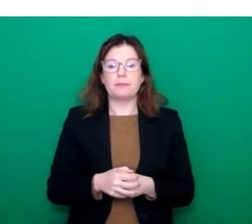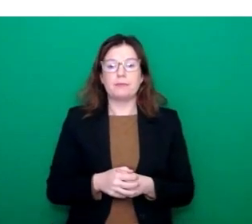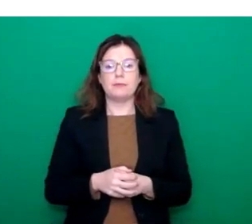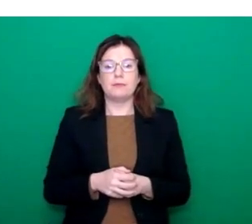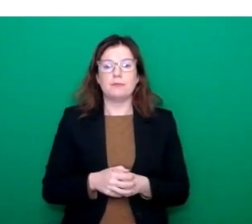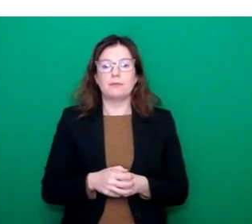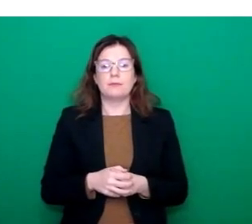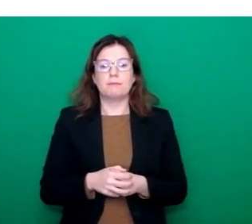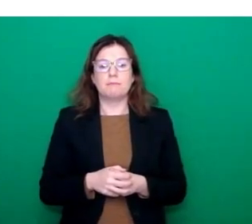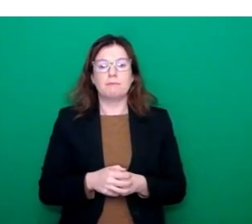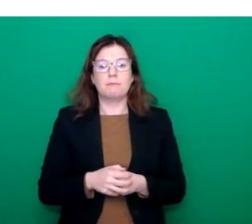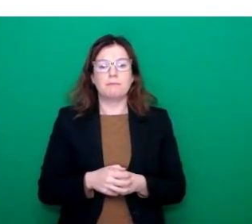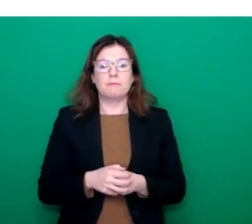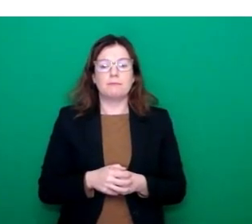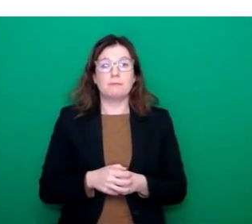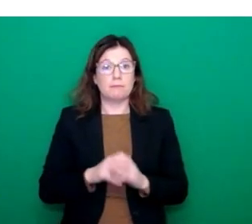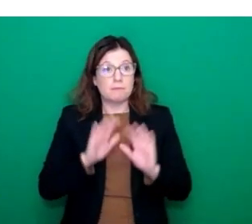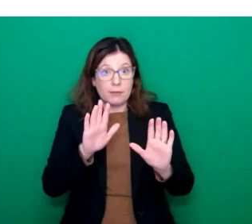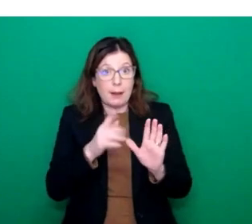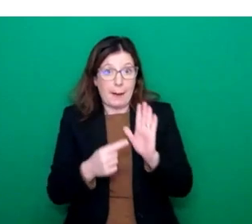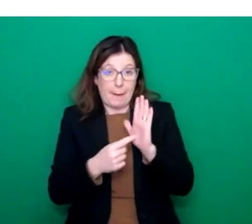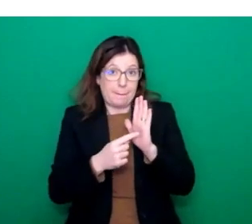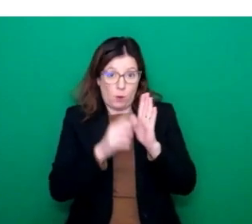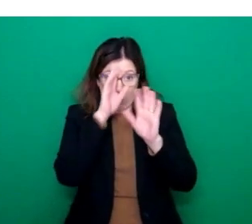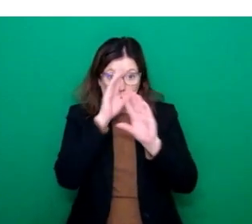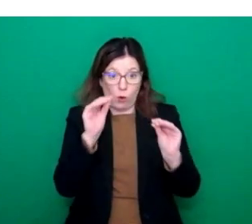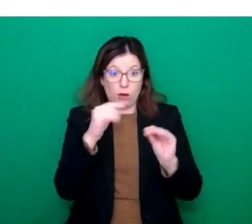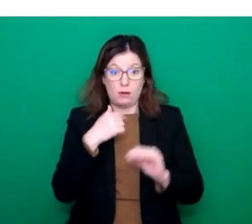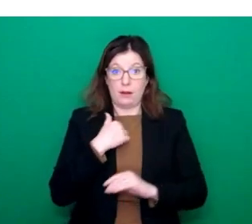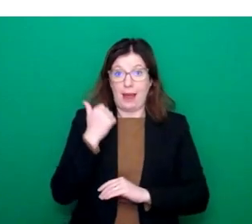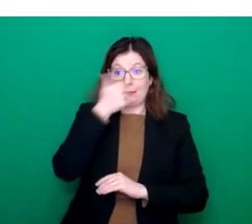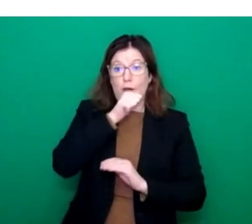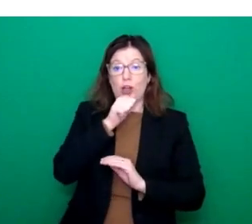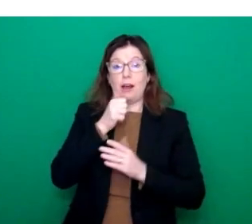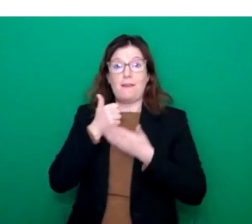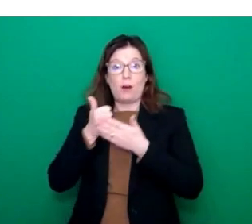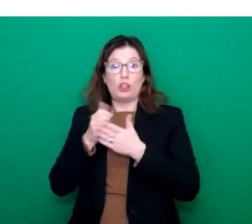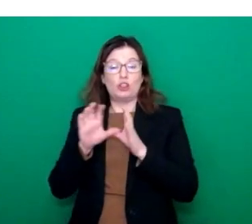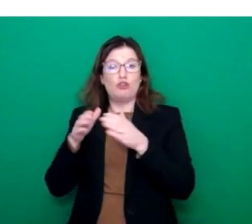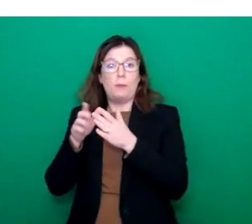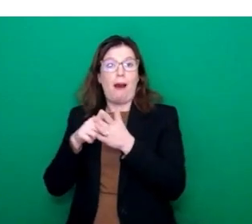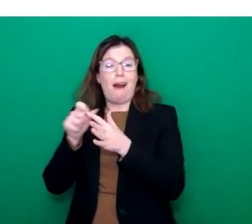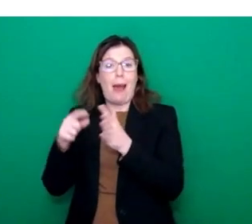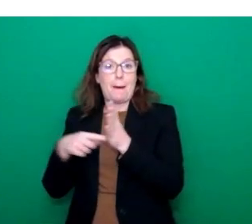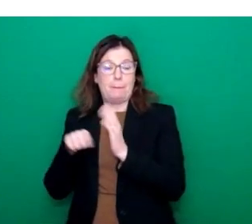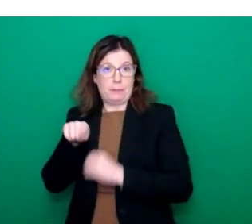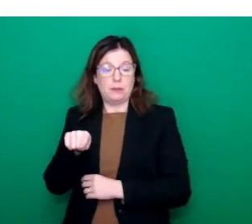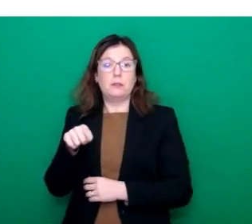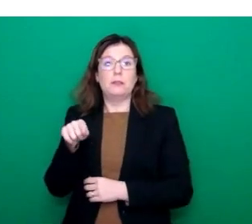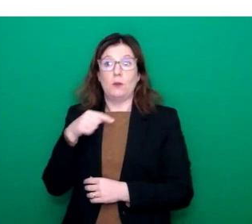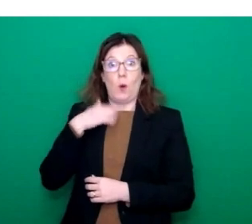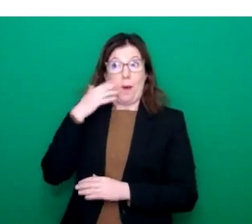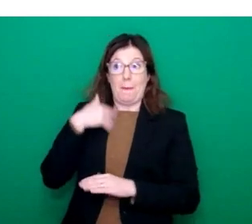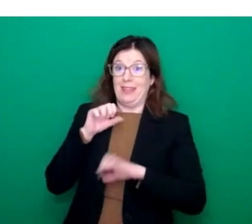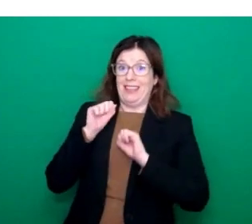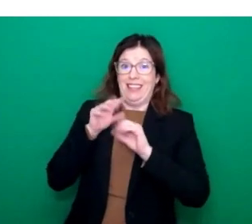I would stress, I'm also on the expert advisory group for the IAP programme, so people often think what I'm talking about